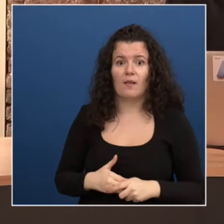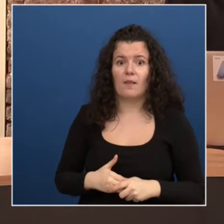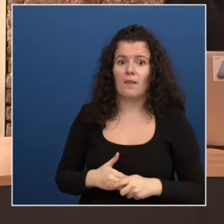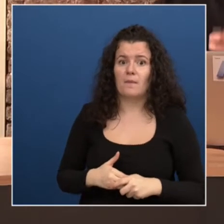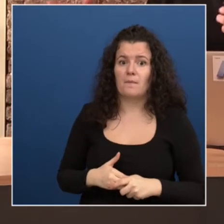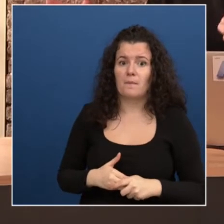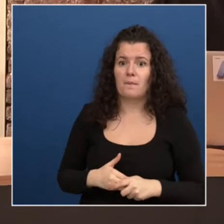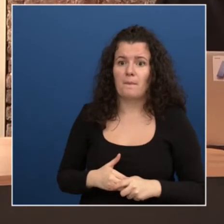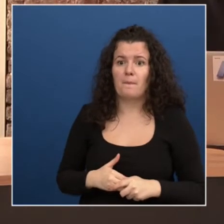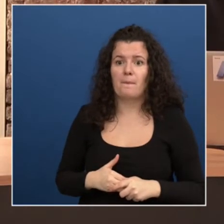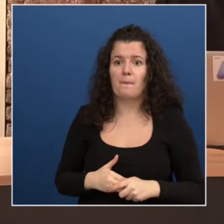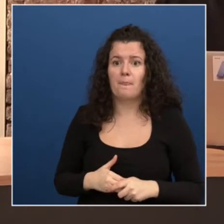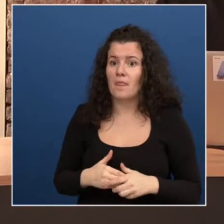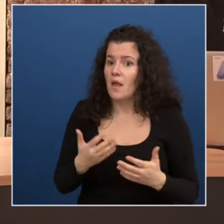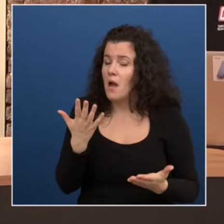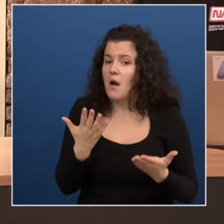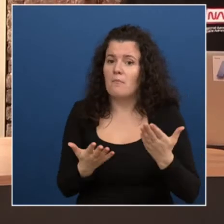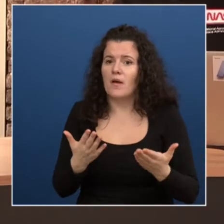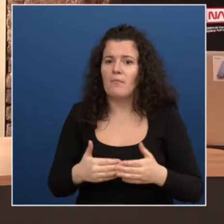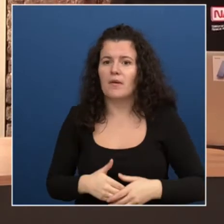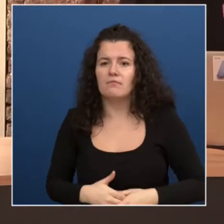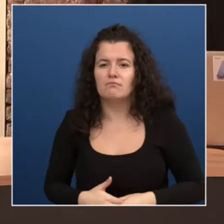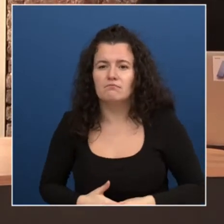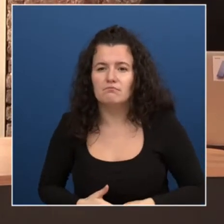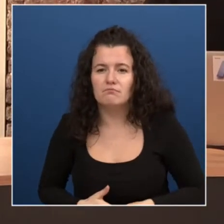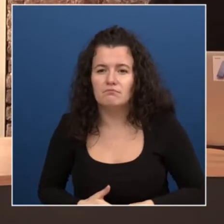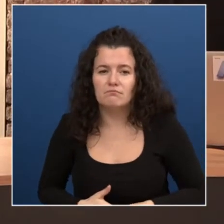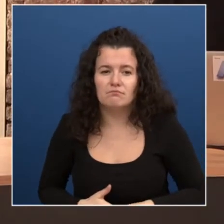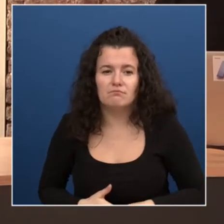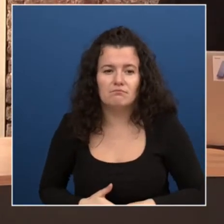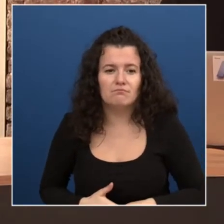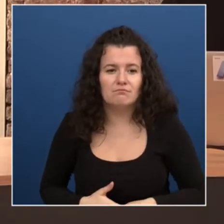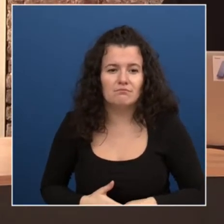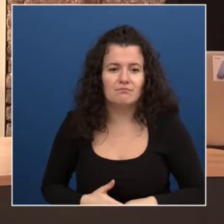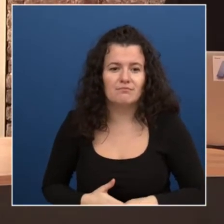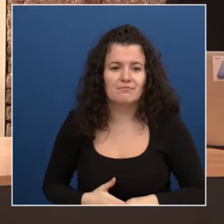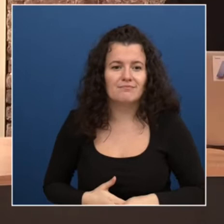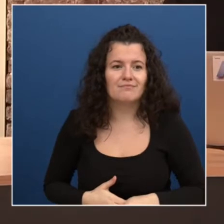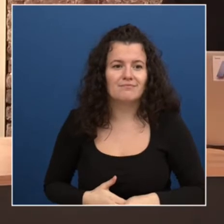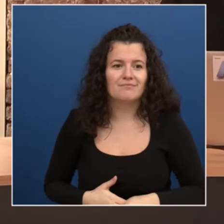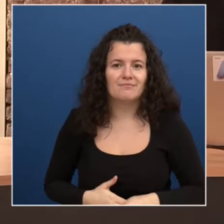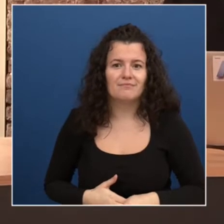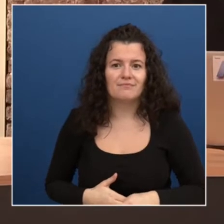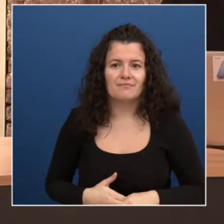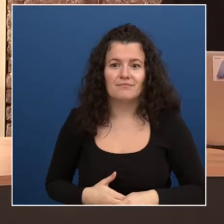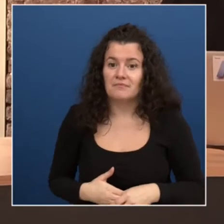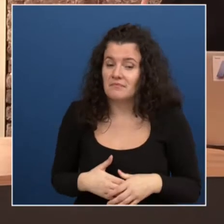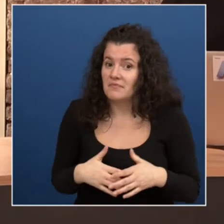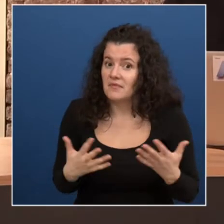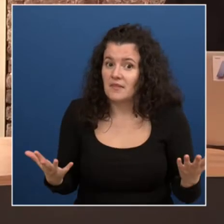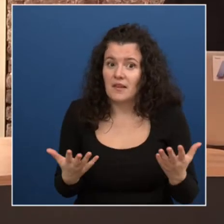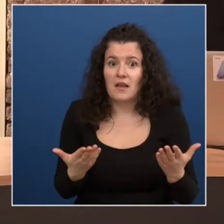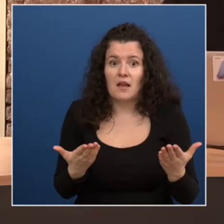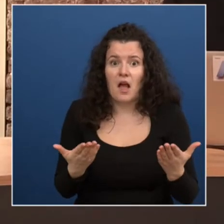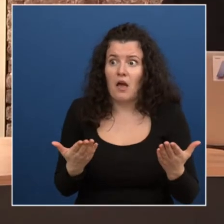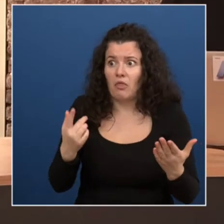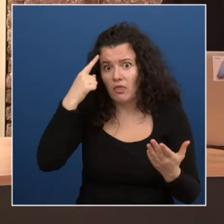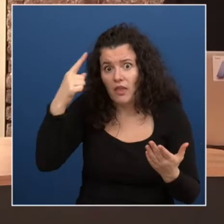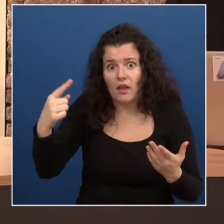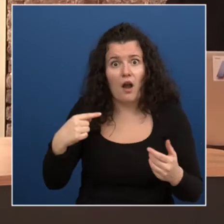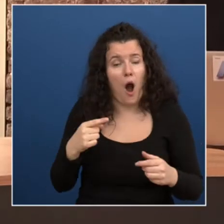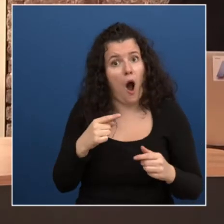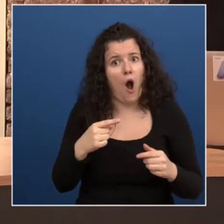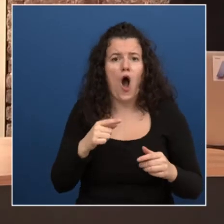for example. That's normal because people with autism are seen as asocial people. We are not there, but people think that. And